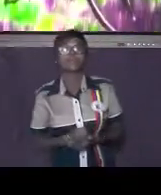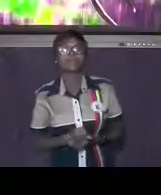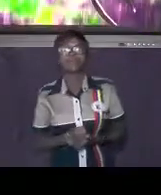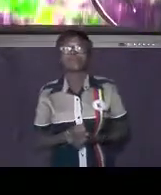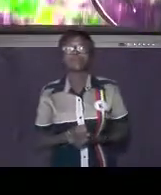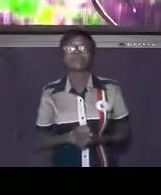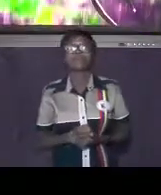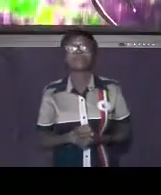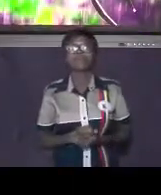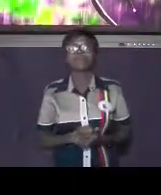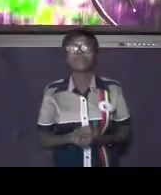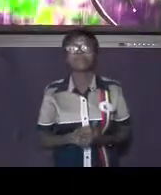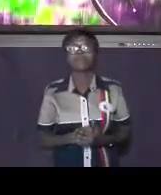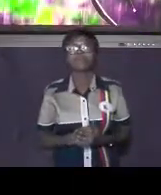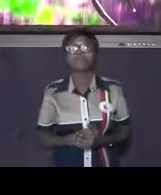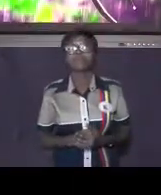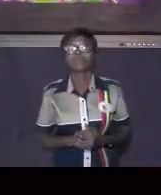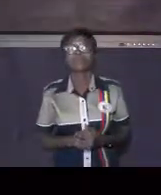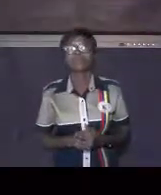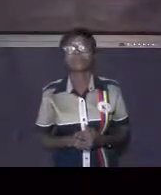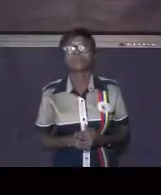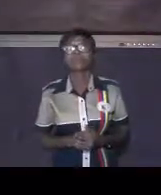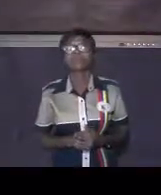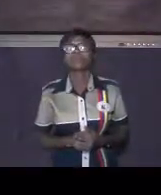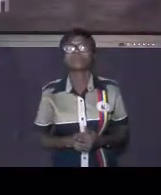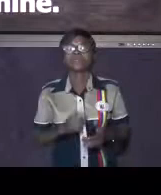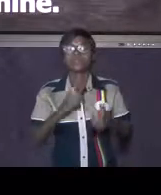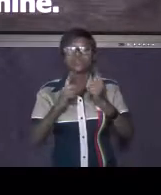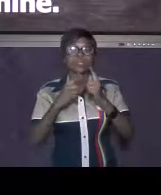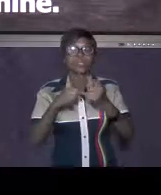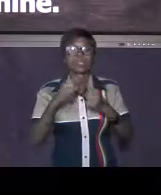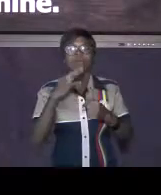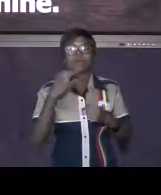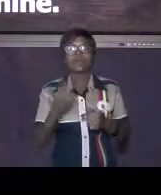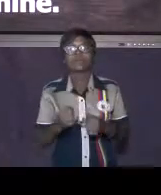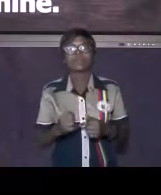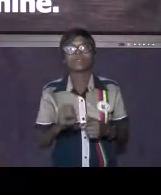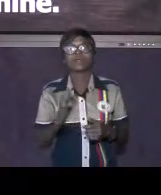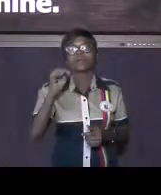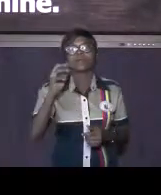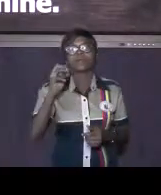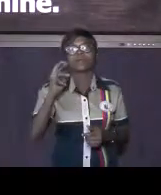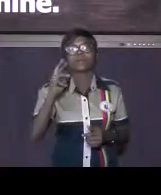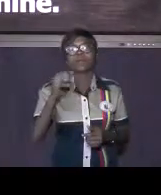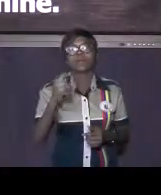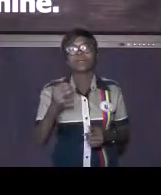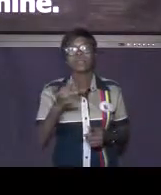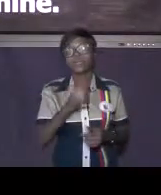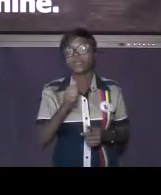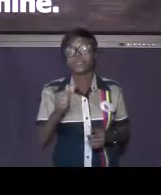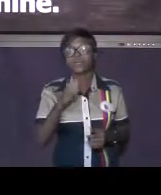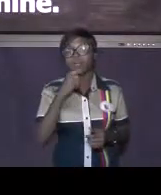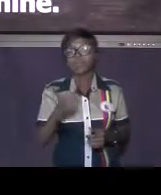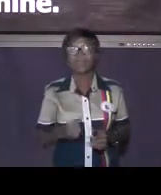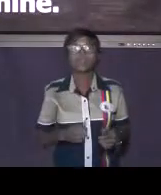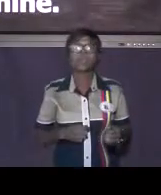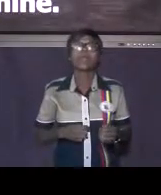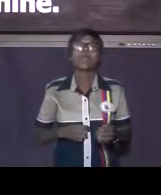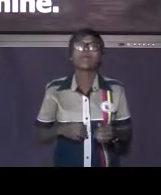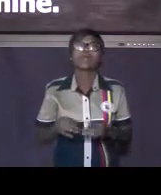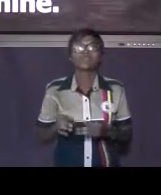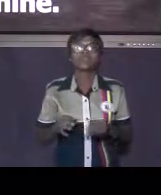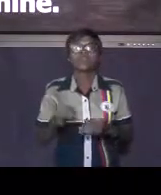vegetation and our soil. Still talking about climate, a description of a